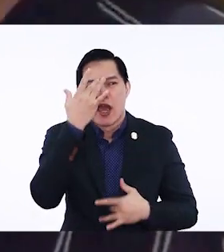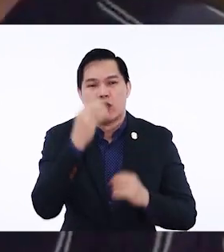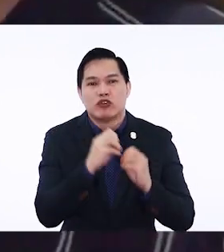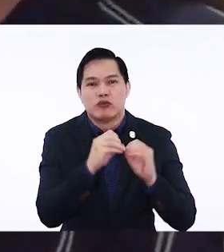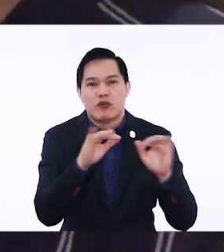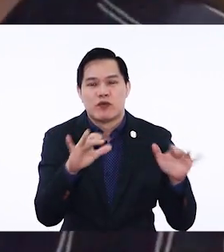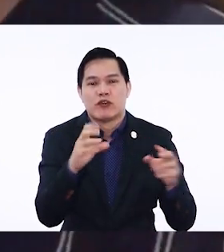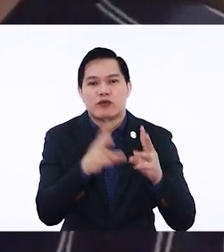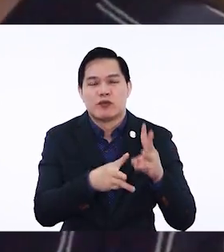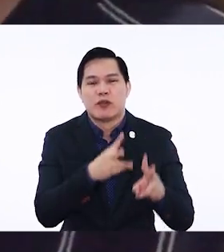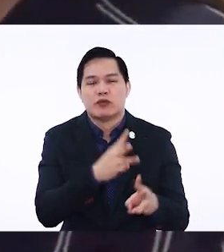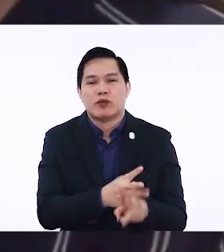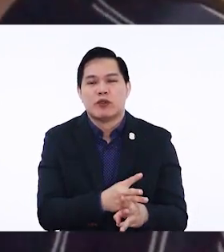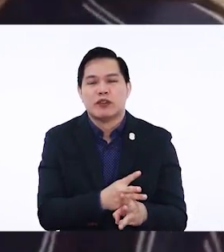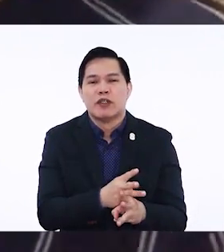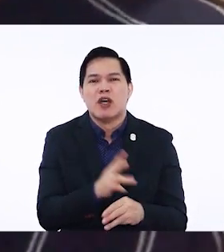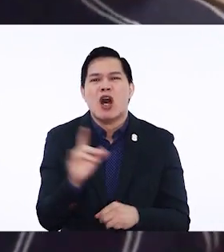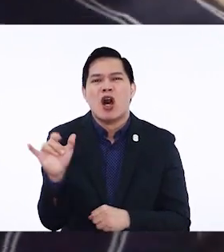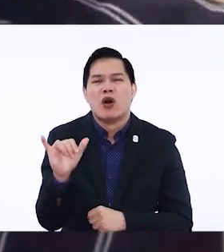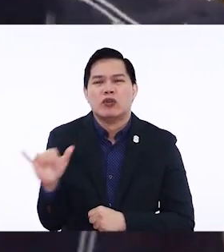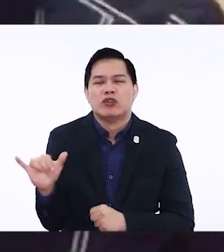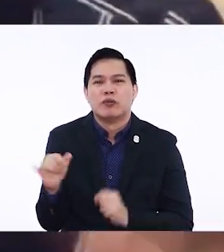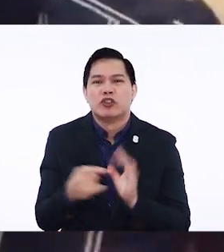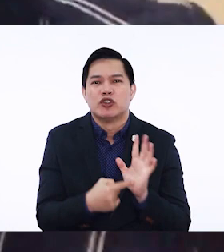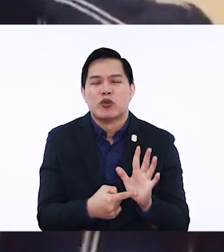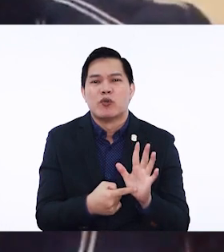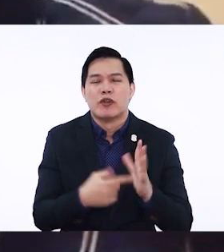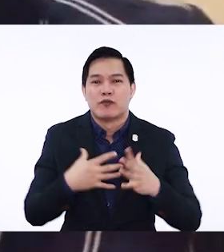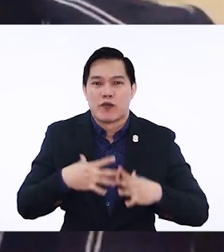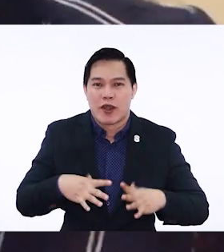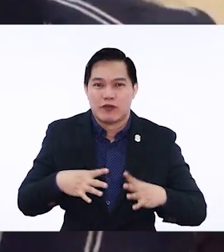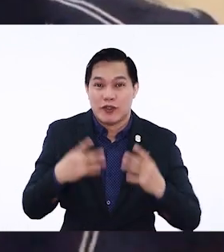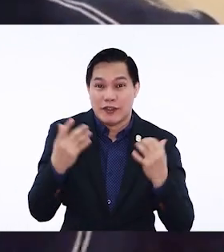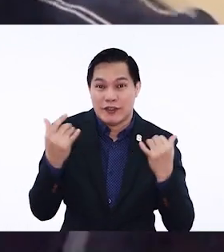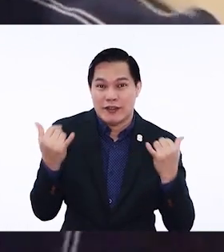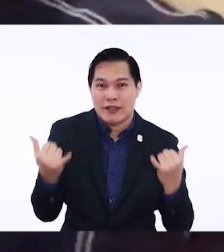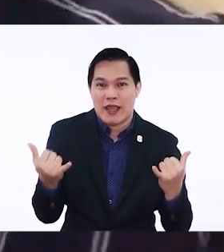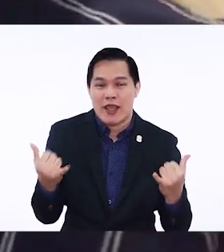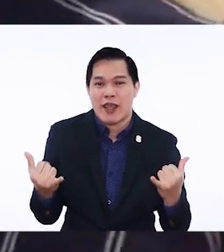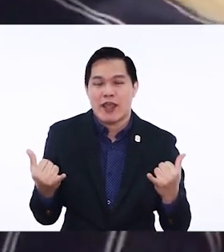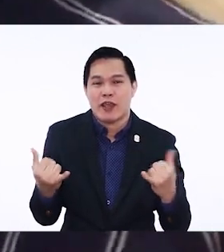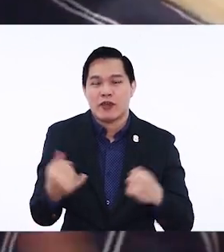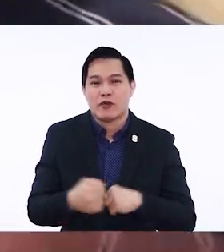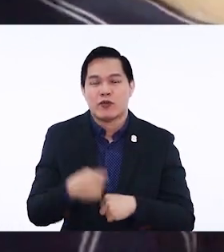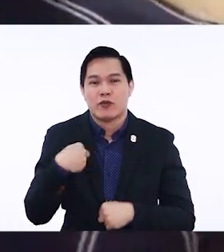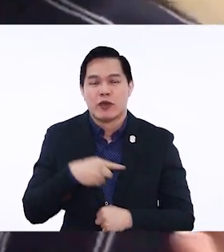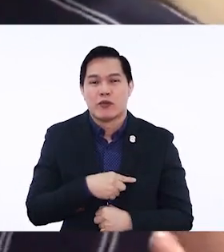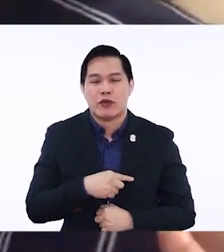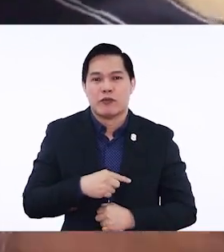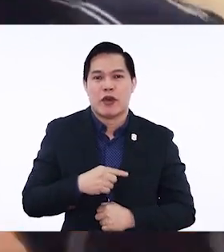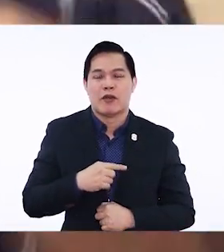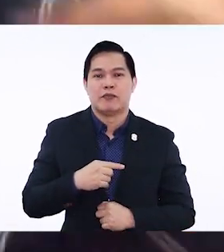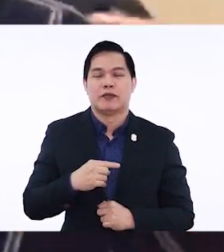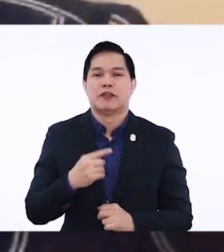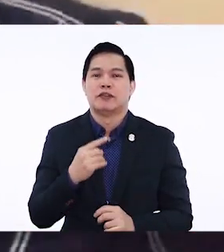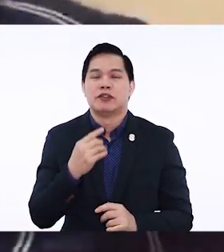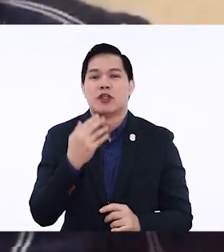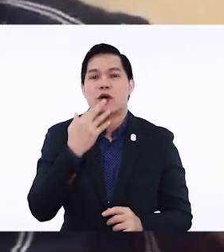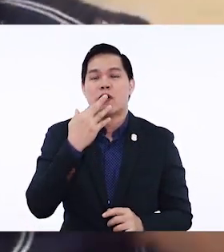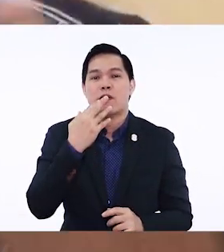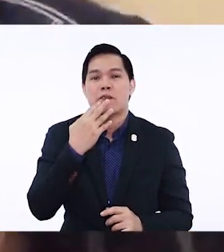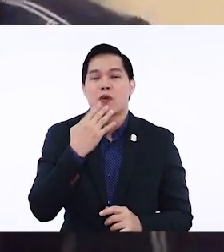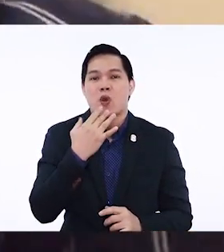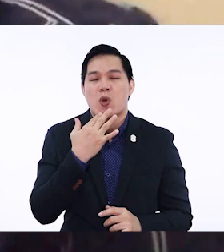into showing off what we are actually wearing for the day, and we actually picked out a specific color, which is why I'm wearing the color